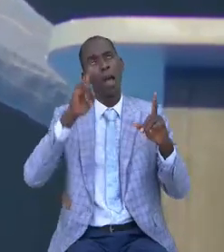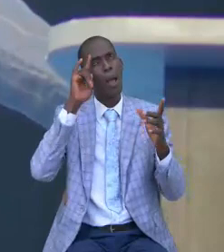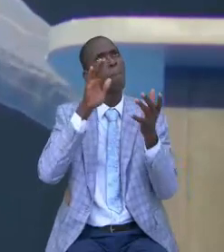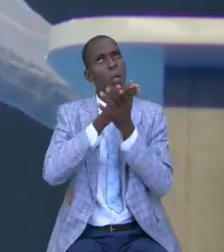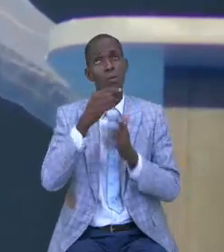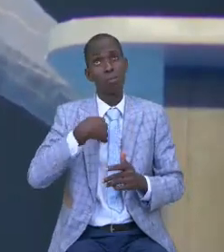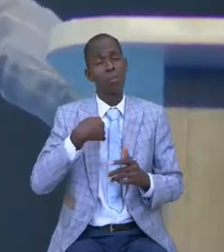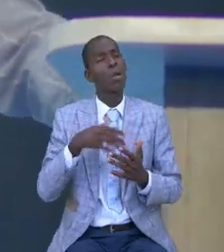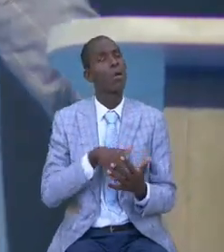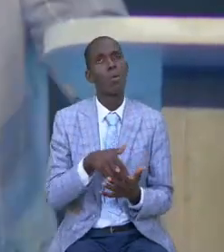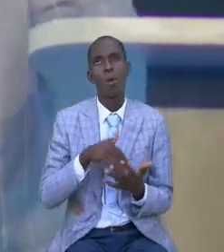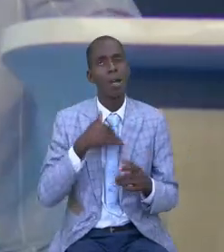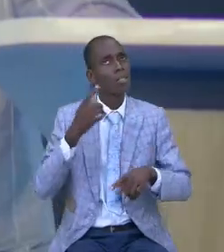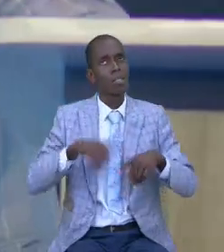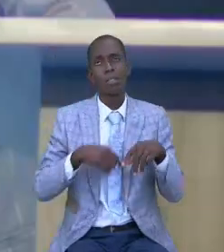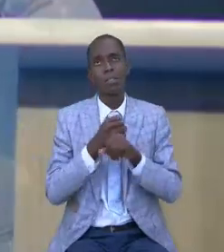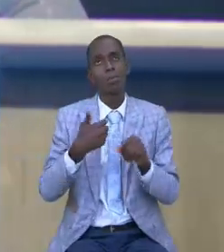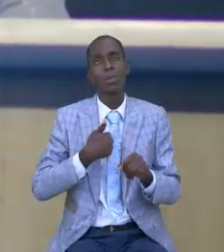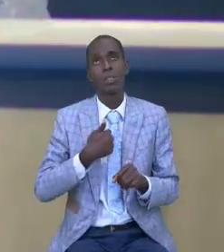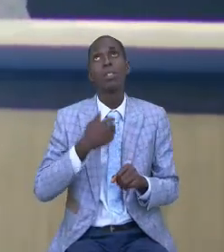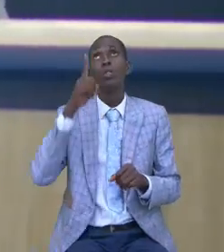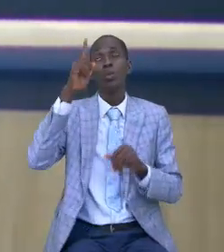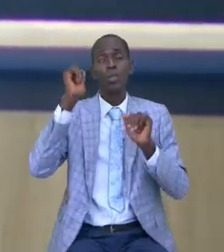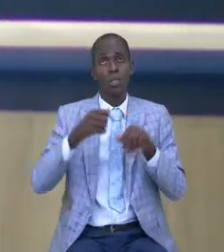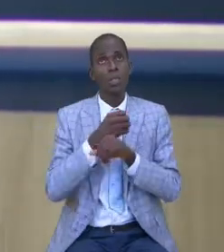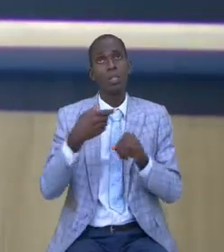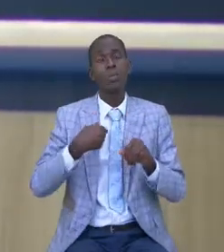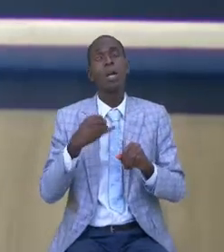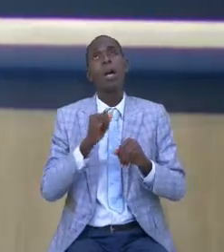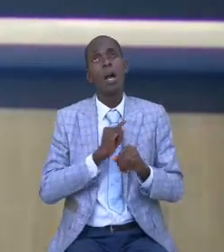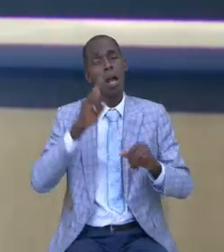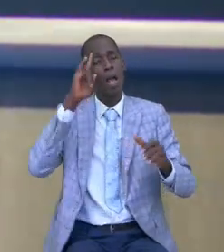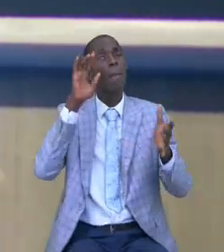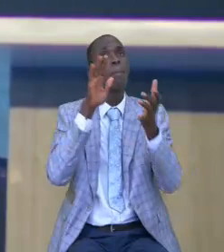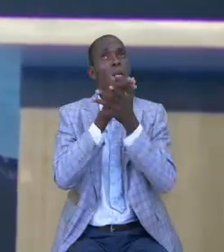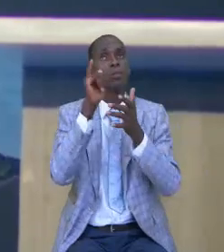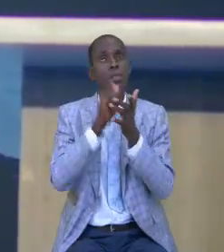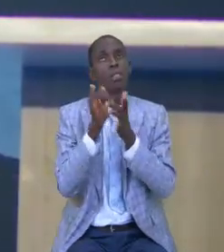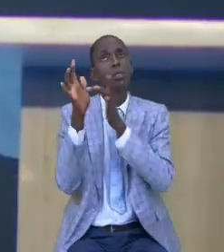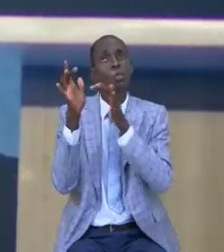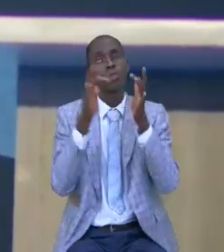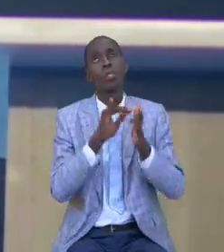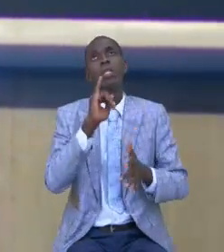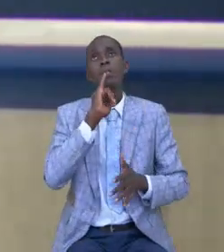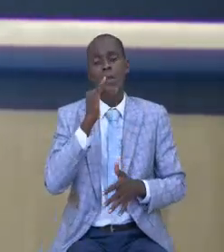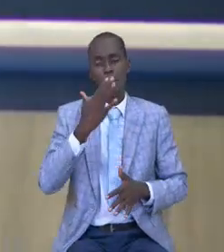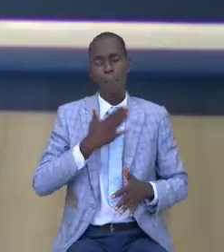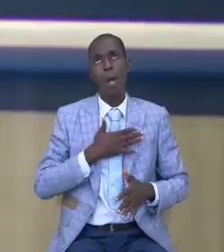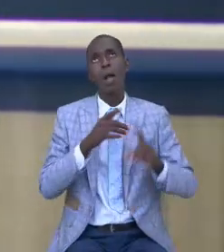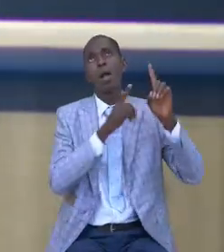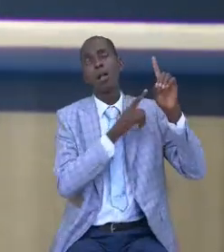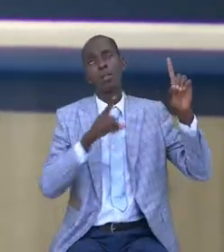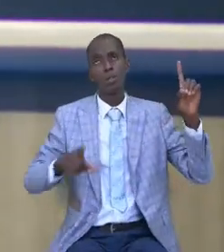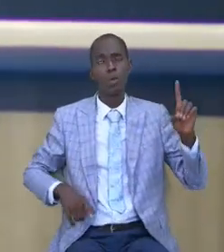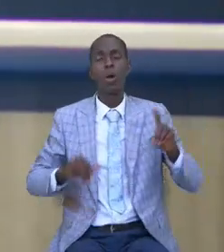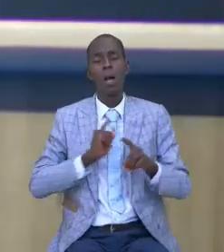and confess with your mouth that Jesus is now your Lord, thou shalt be saved."